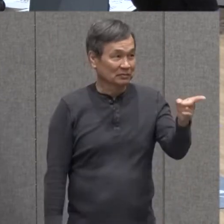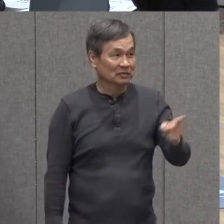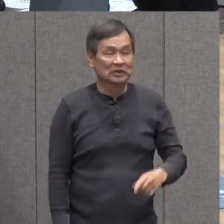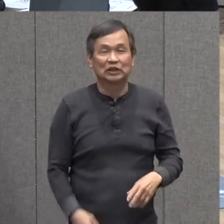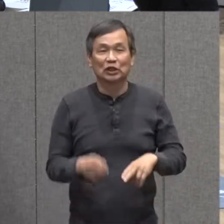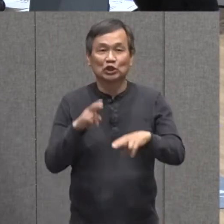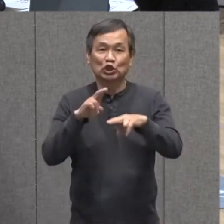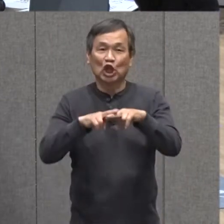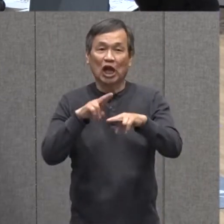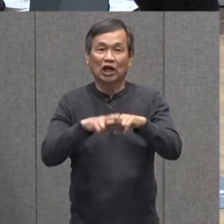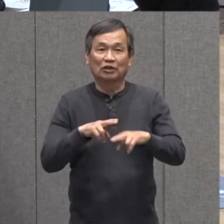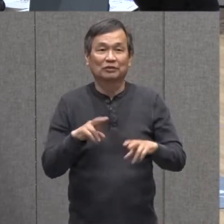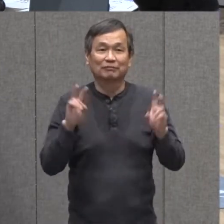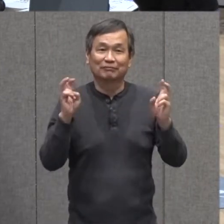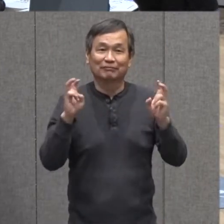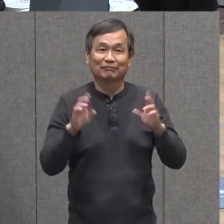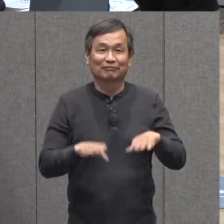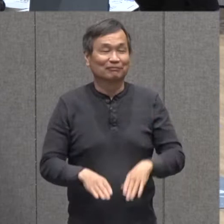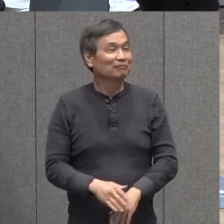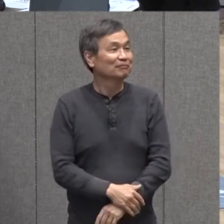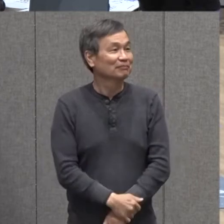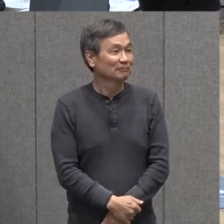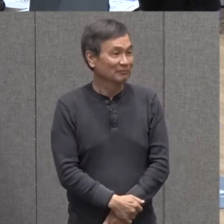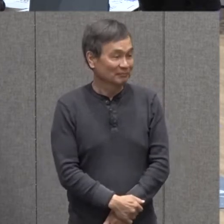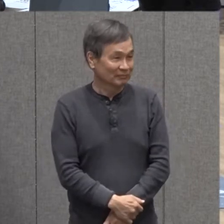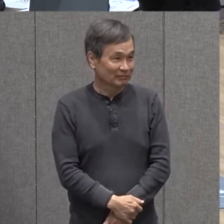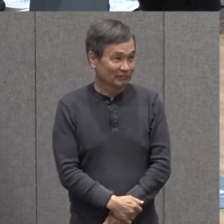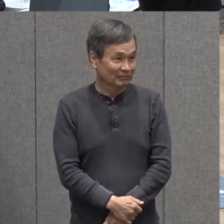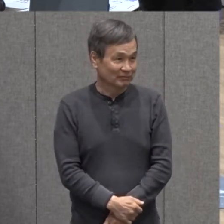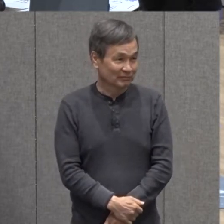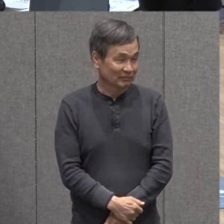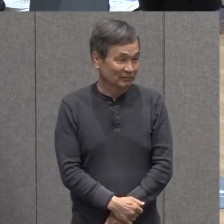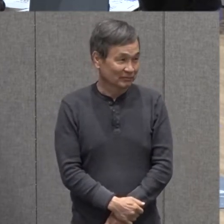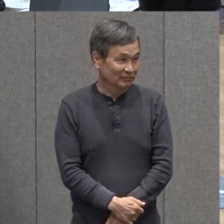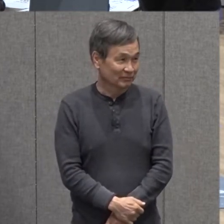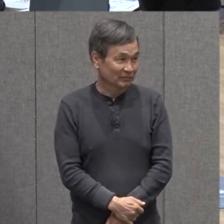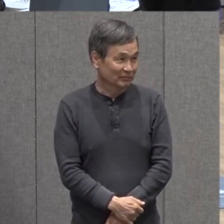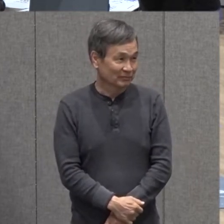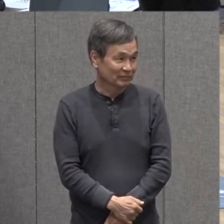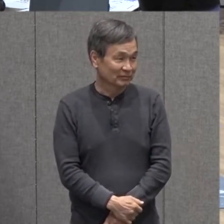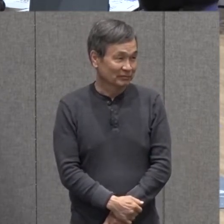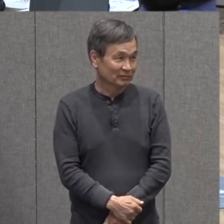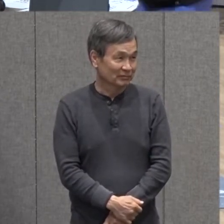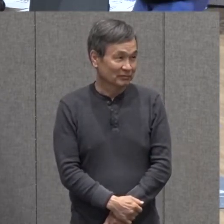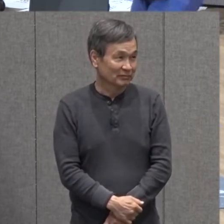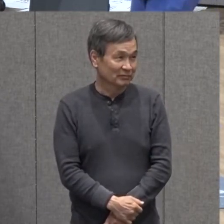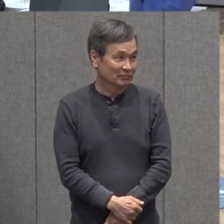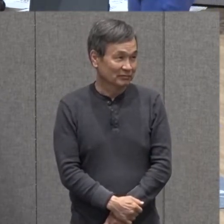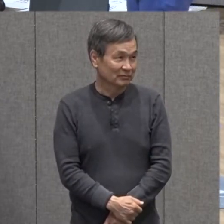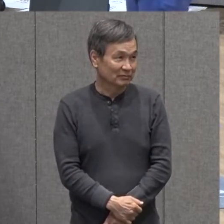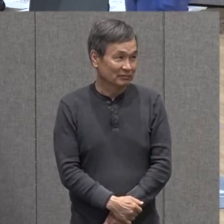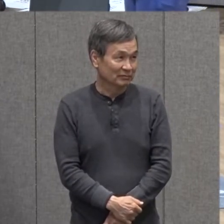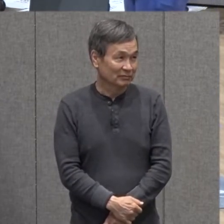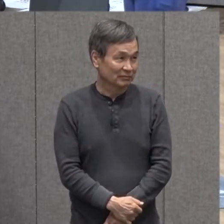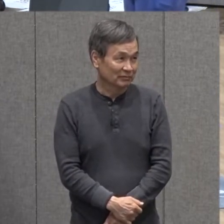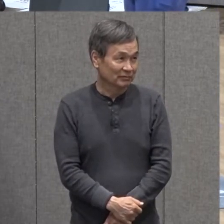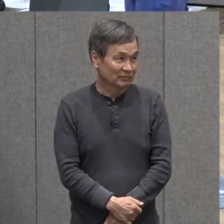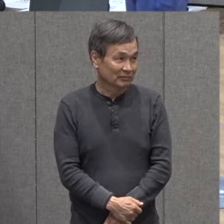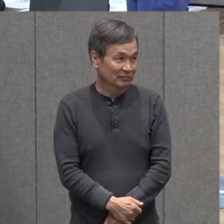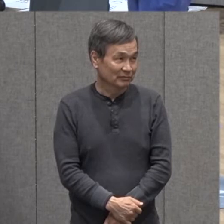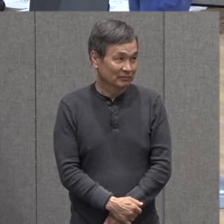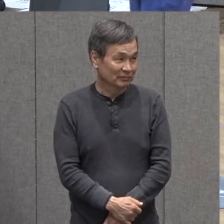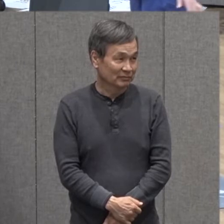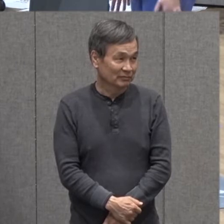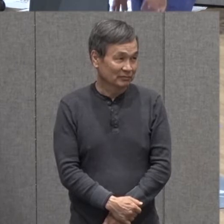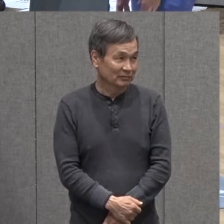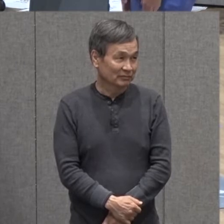Manos enfrente al lado de tus oídos y sentándote como una silla. And come back up. Y